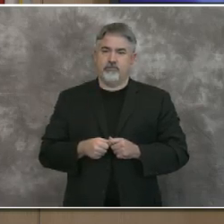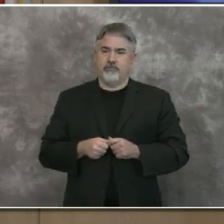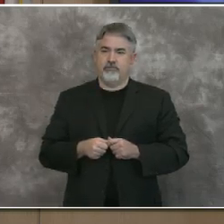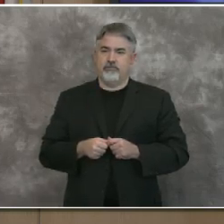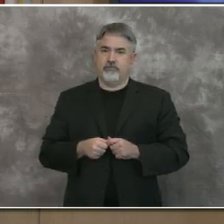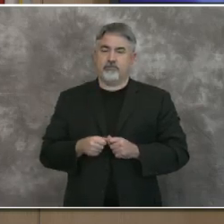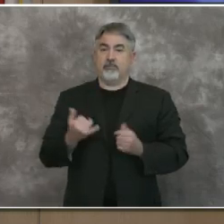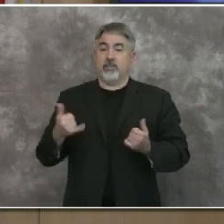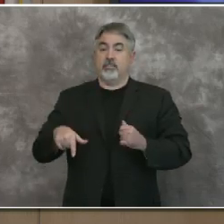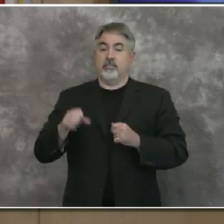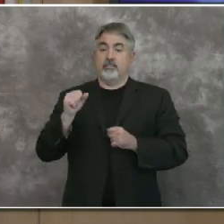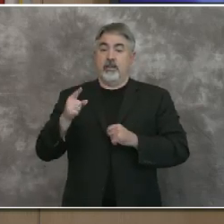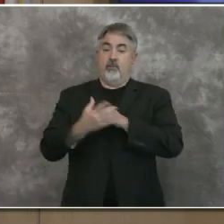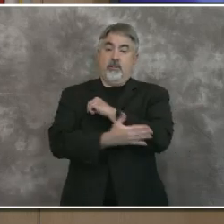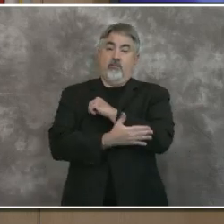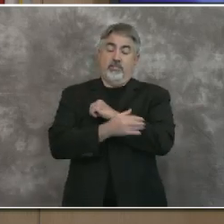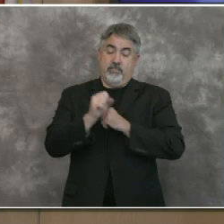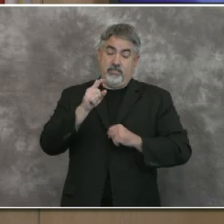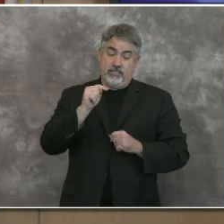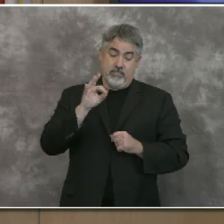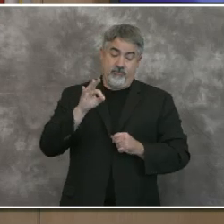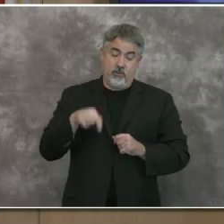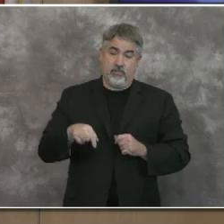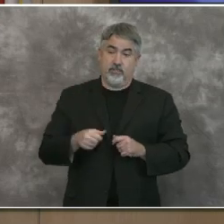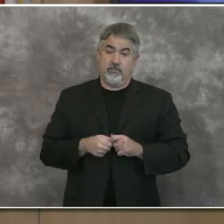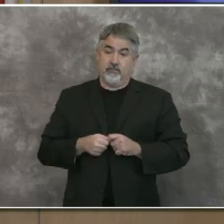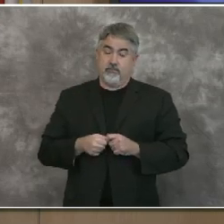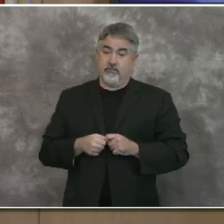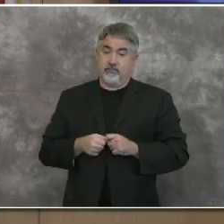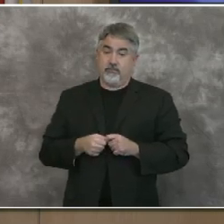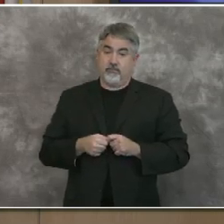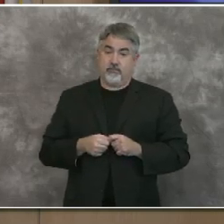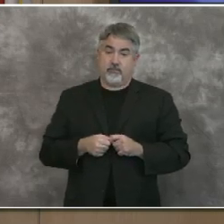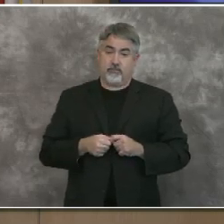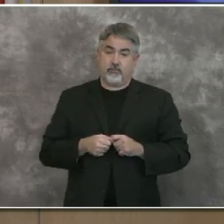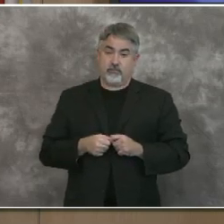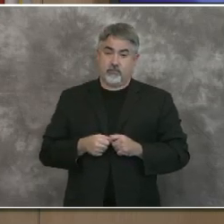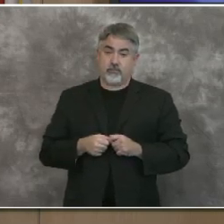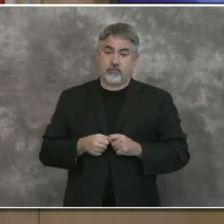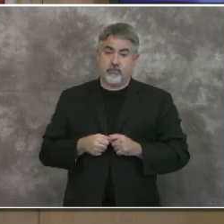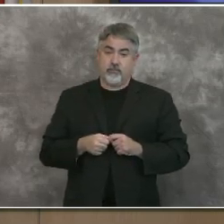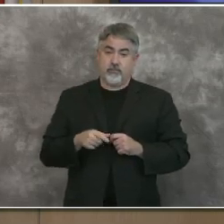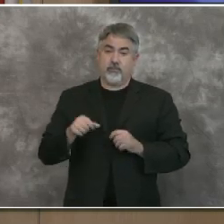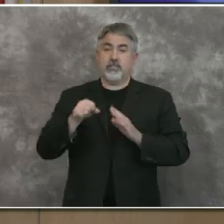force that involves the city, state, and